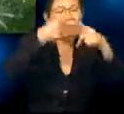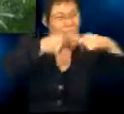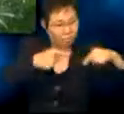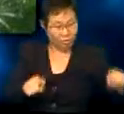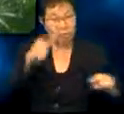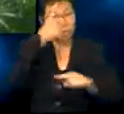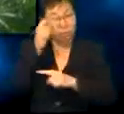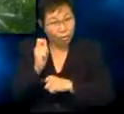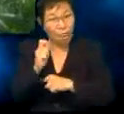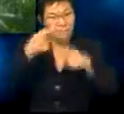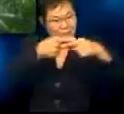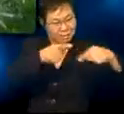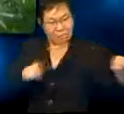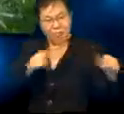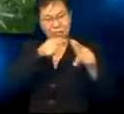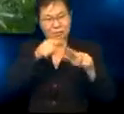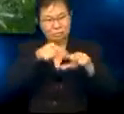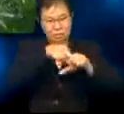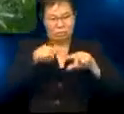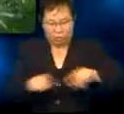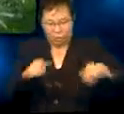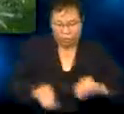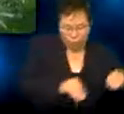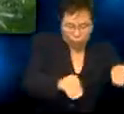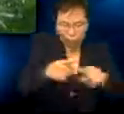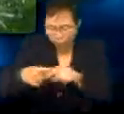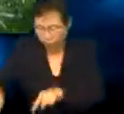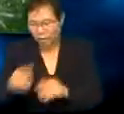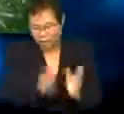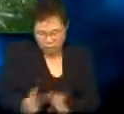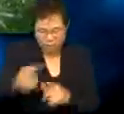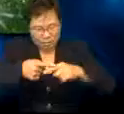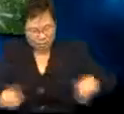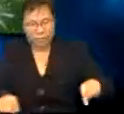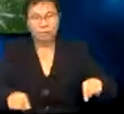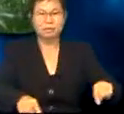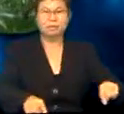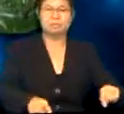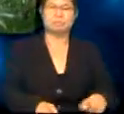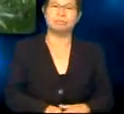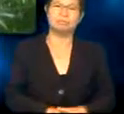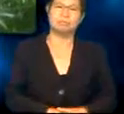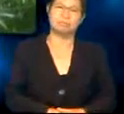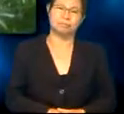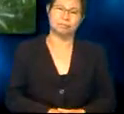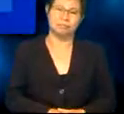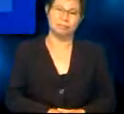different because of the differences in movement and arrangement of their particles.